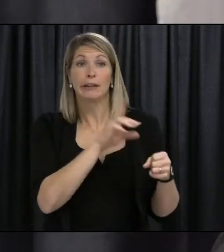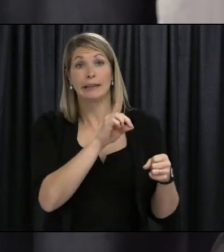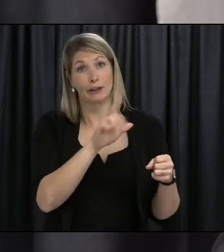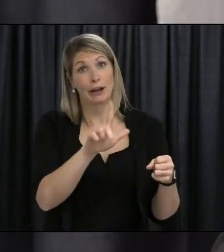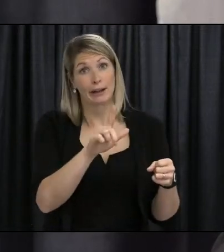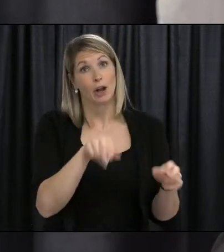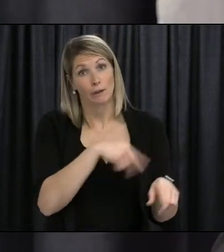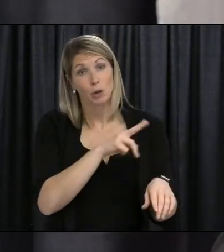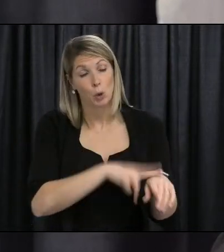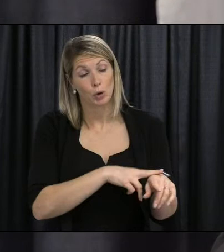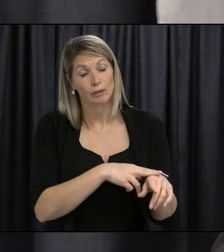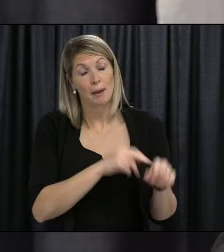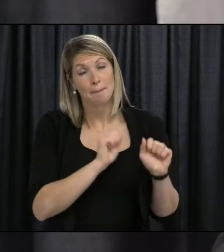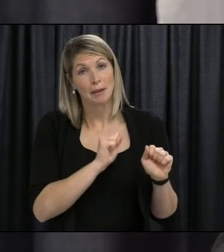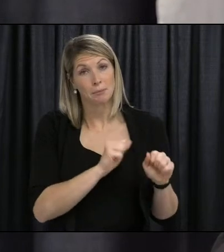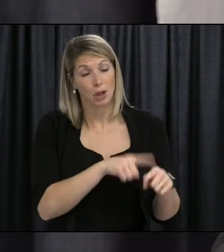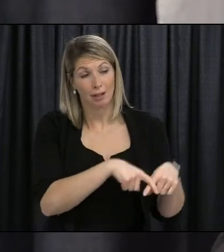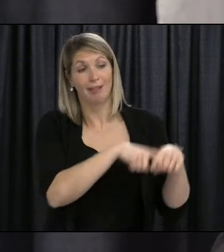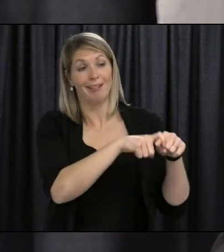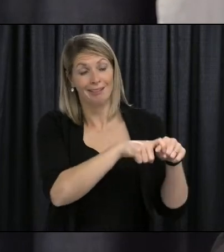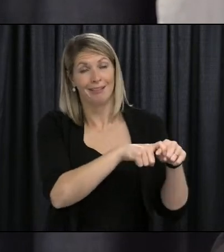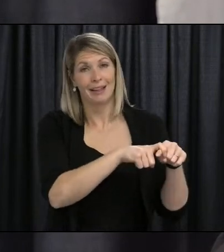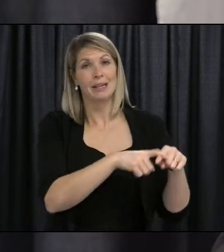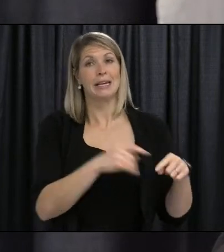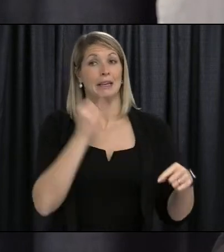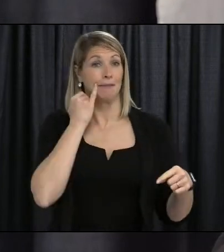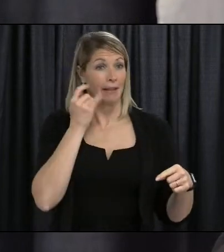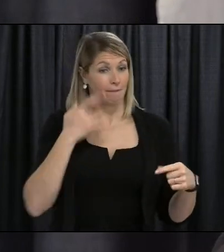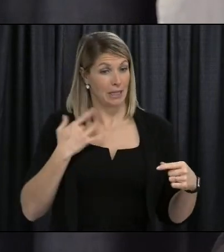we'd be looking at, then we will certainly do that.